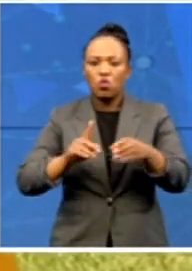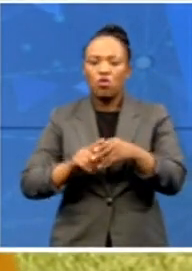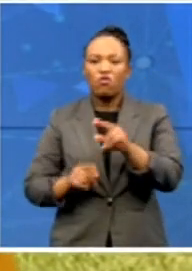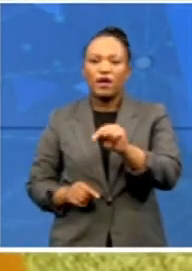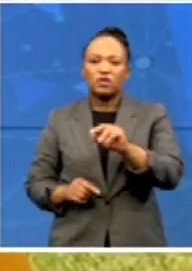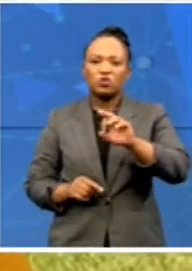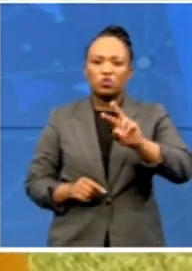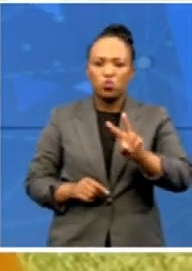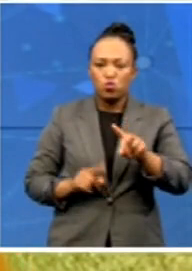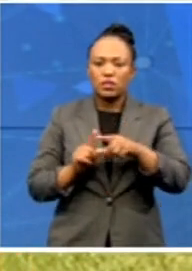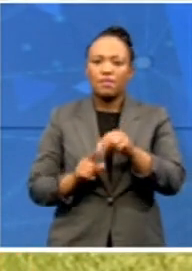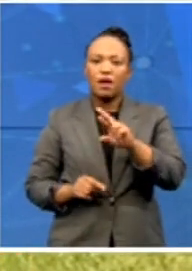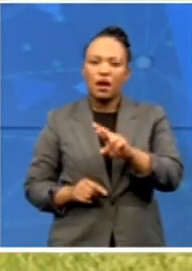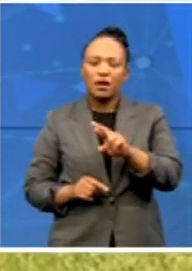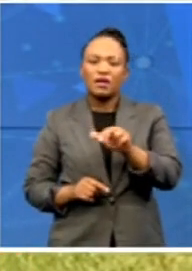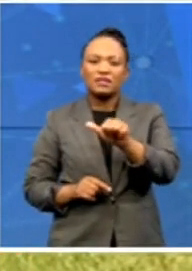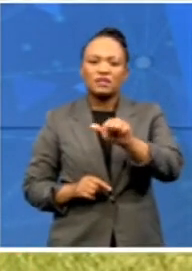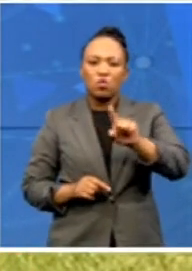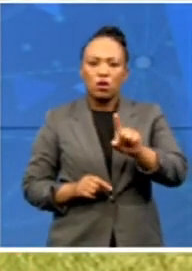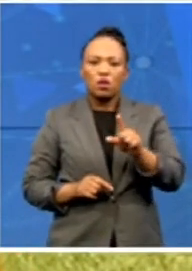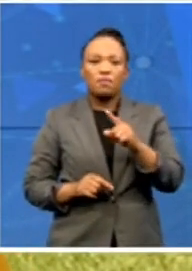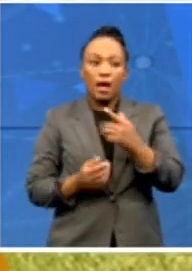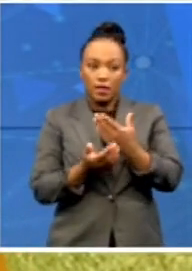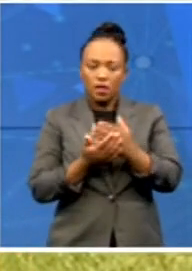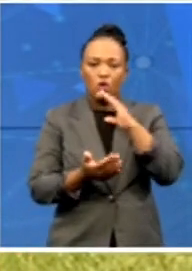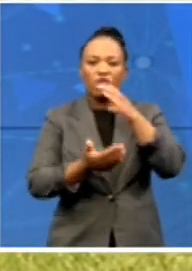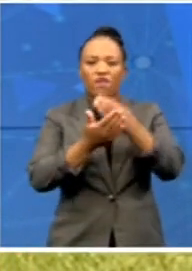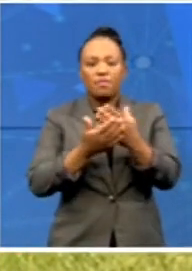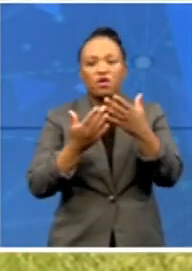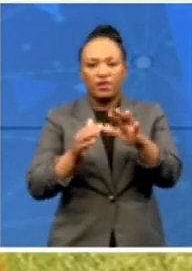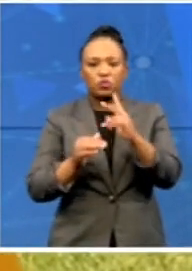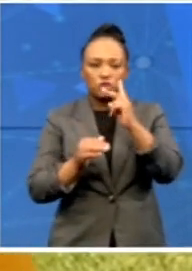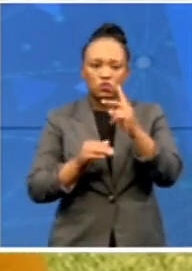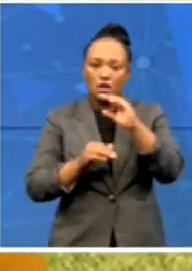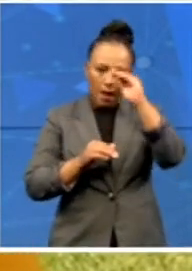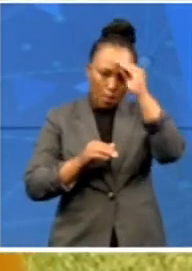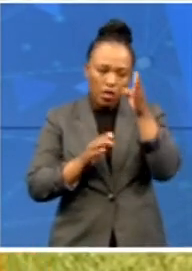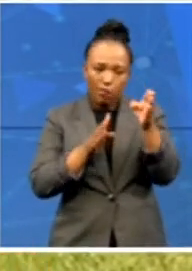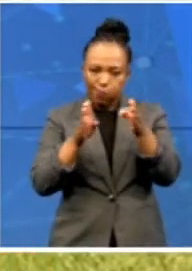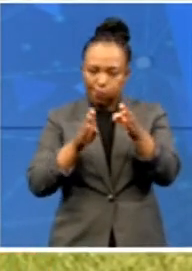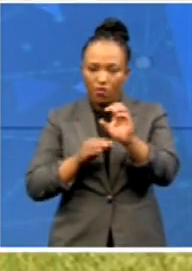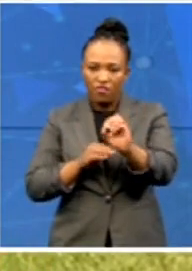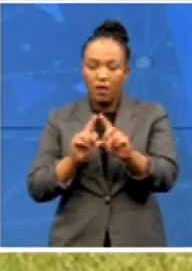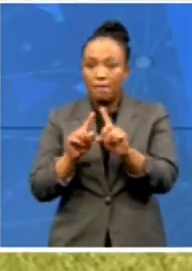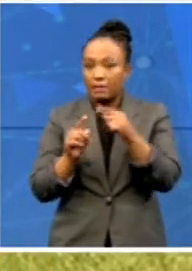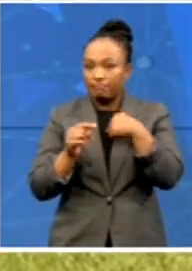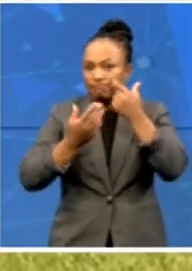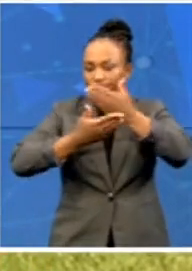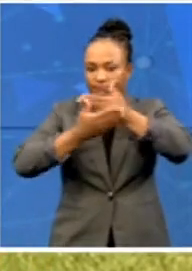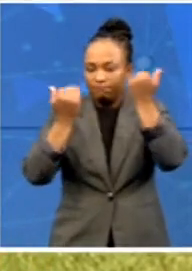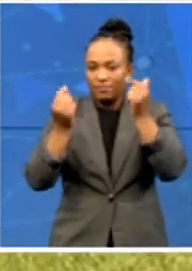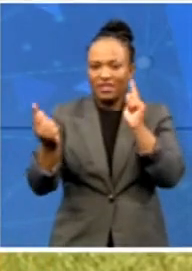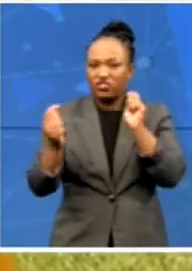I can really confirm that we have been seeing a lot of police officers, but I don't know what will change after this visit, after